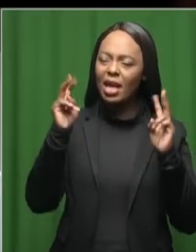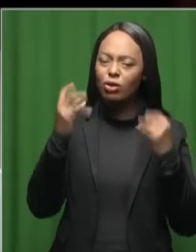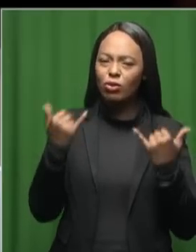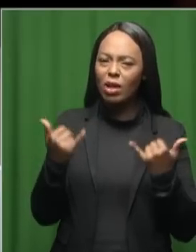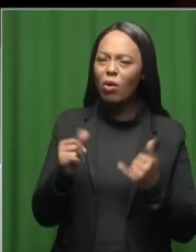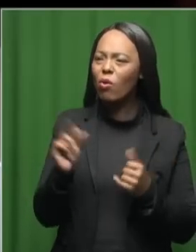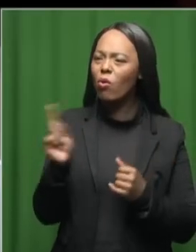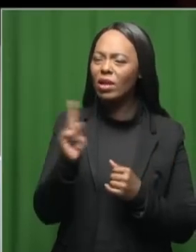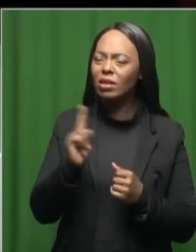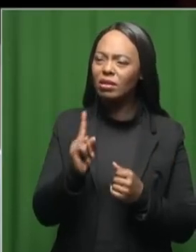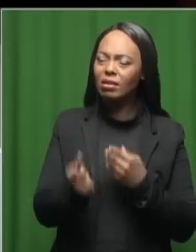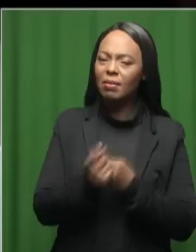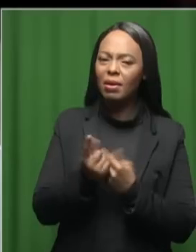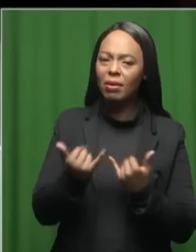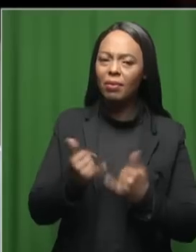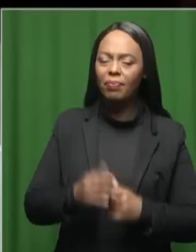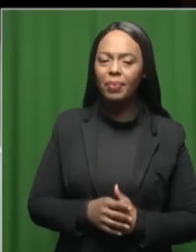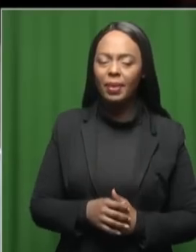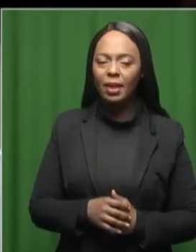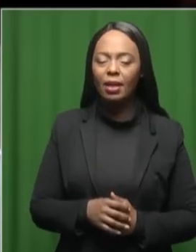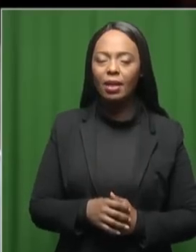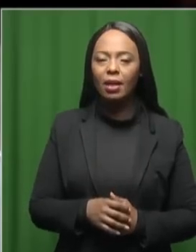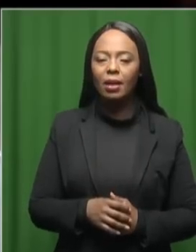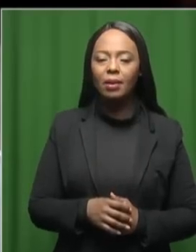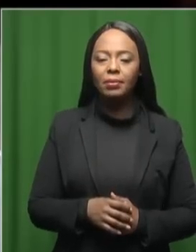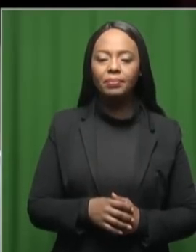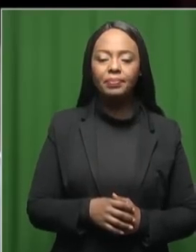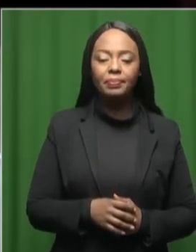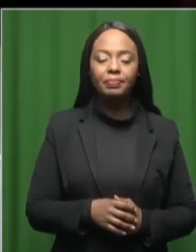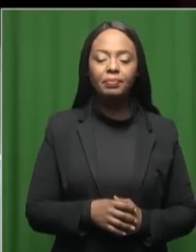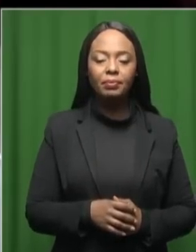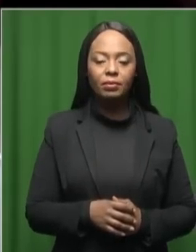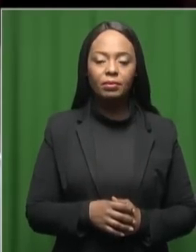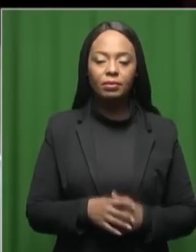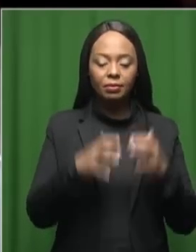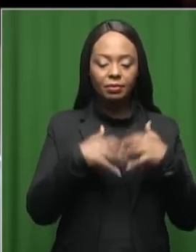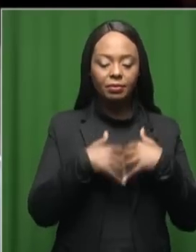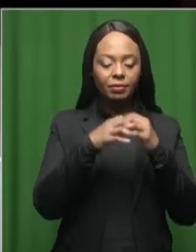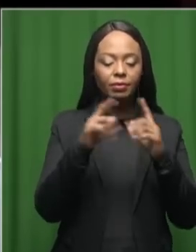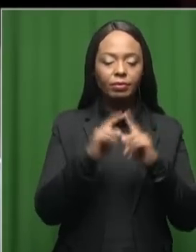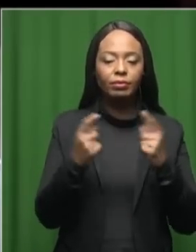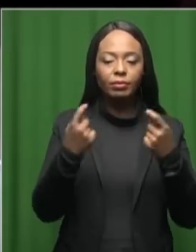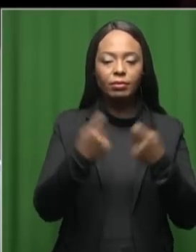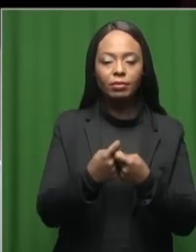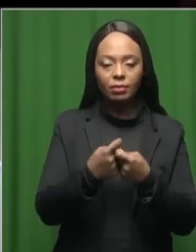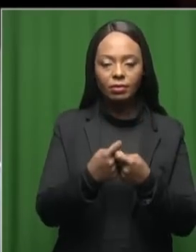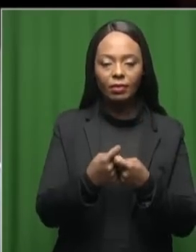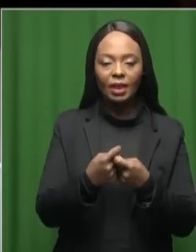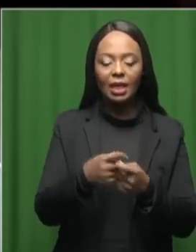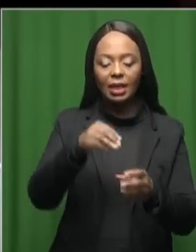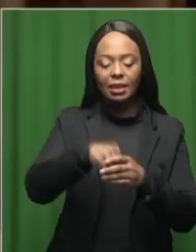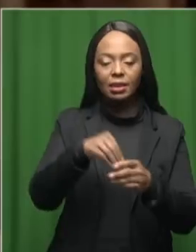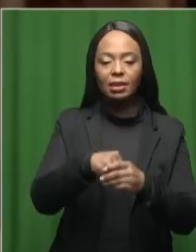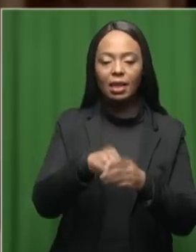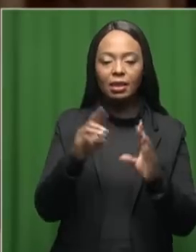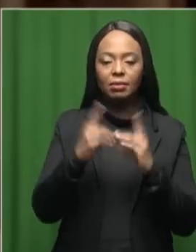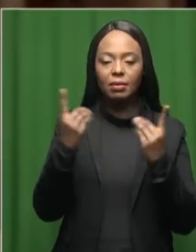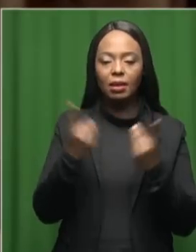step? We have assigned a team within the department to conduct